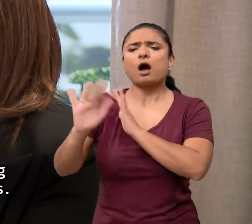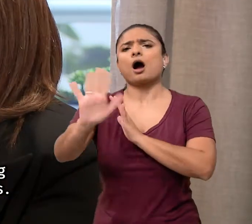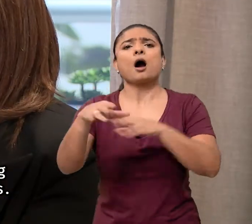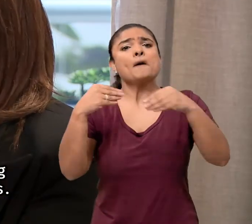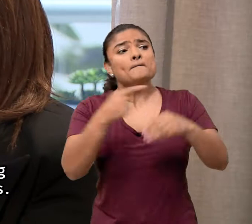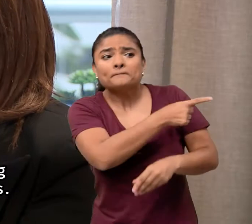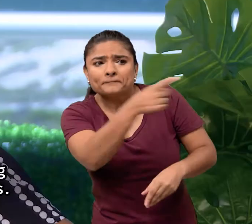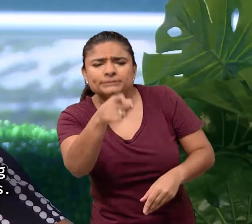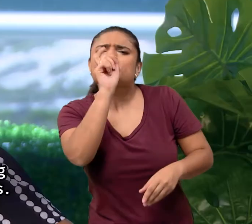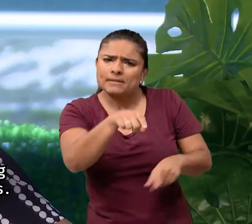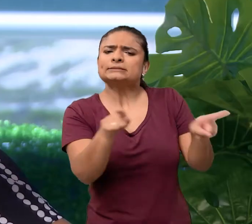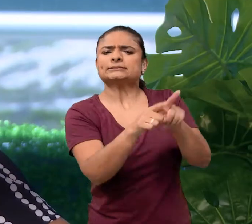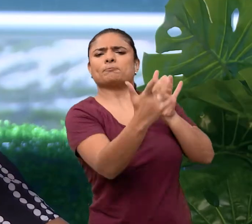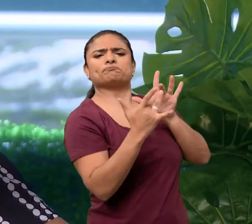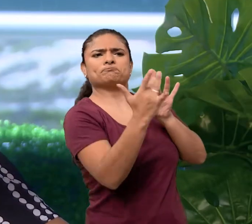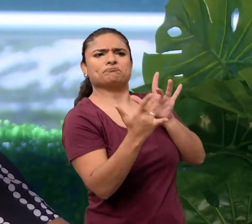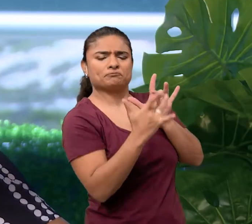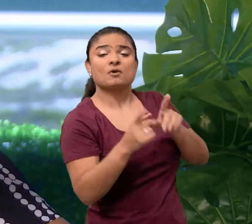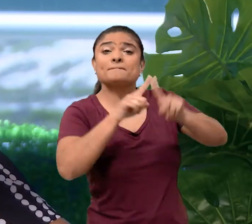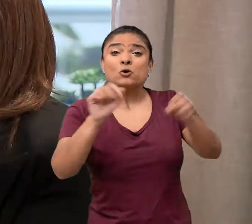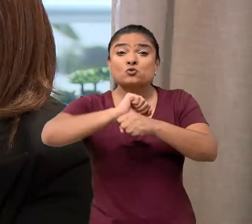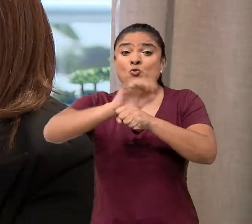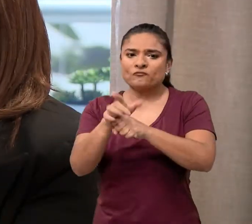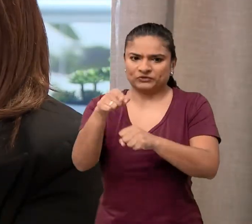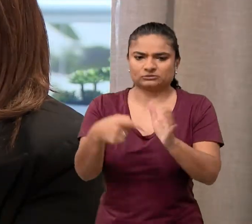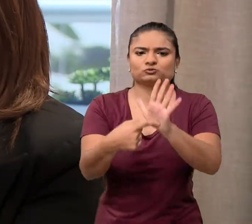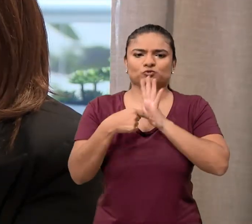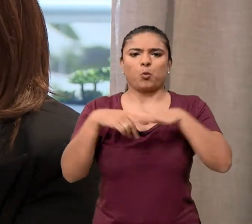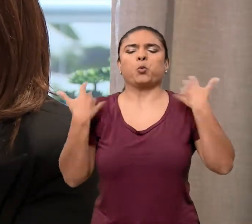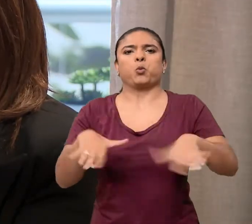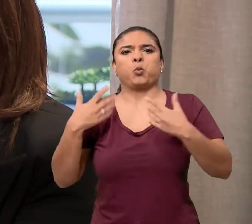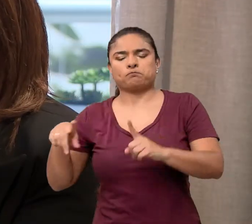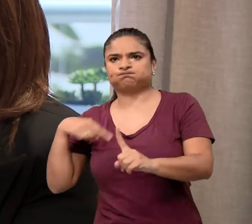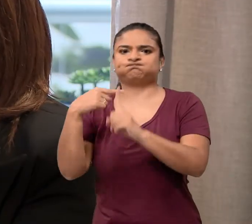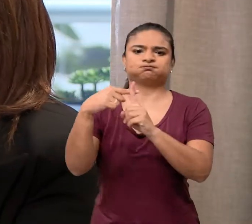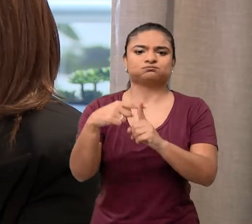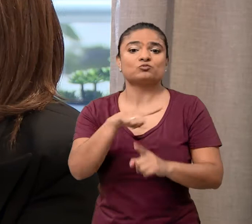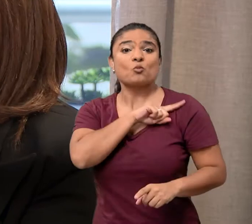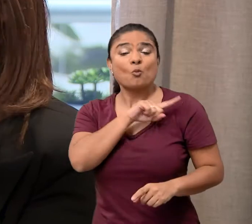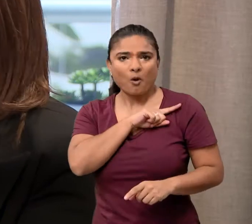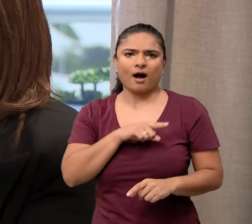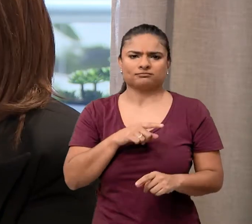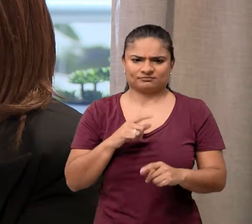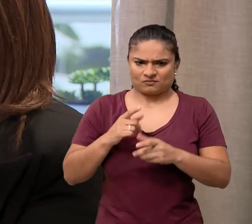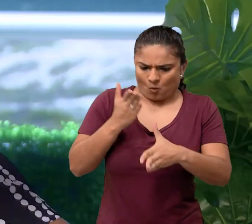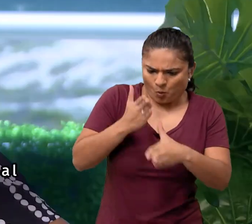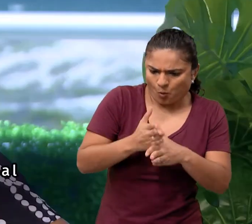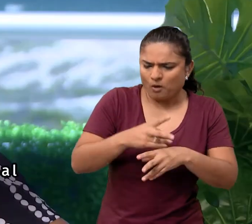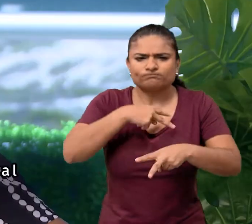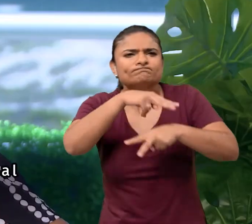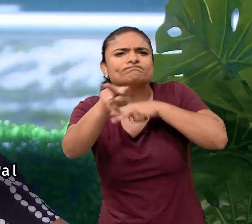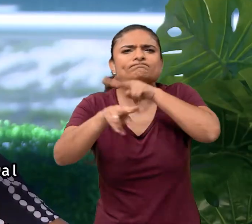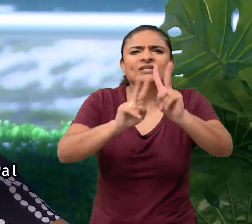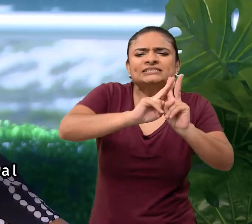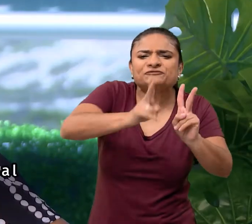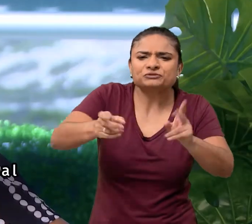us, we need businesses to contact us. I think what COVID-19 has shown us really is that we are truly one world.